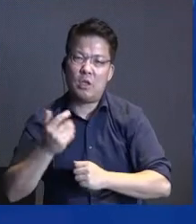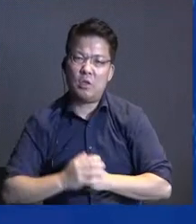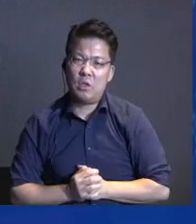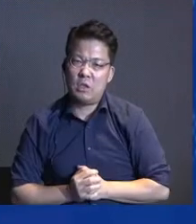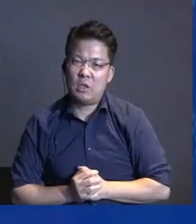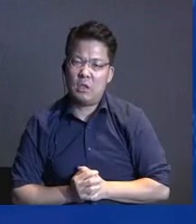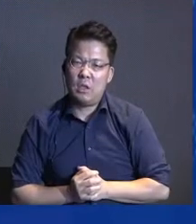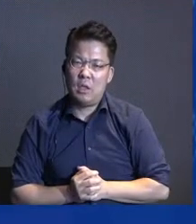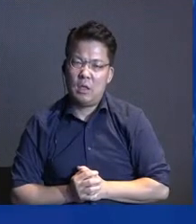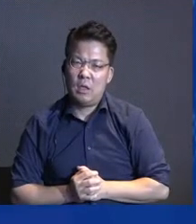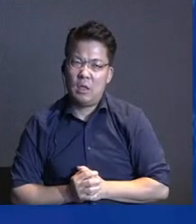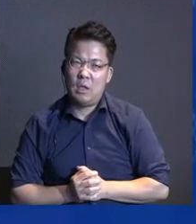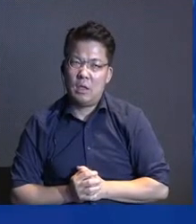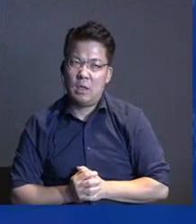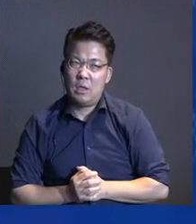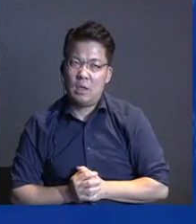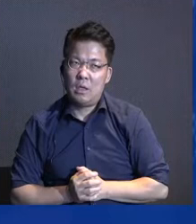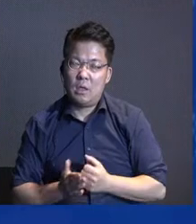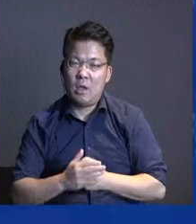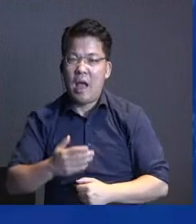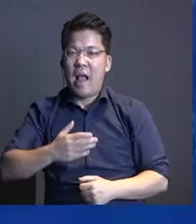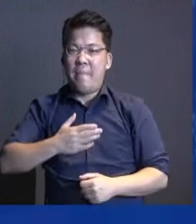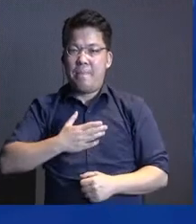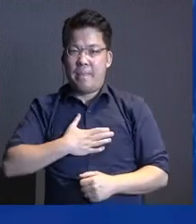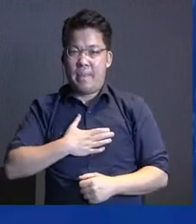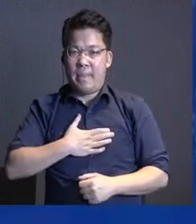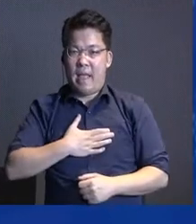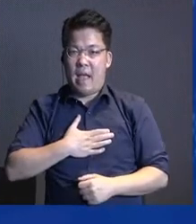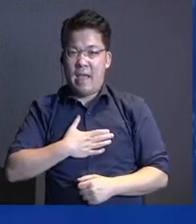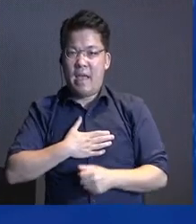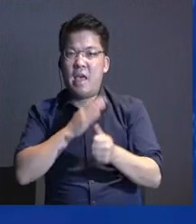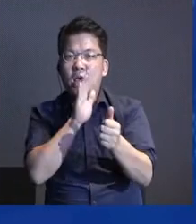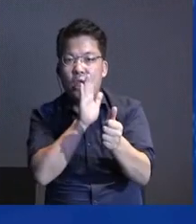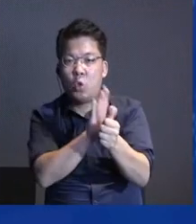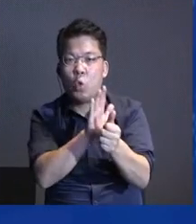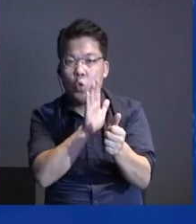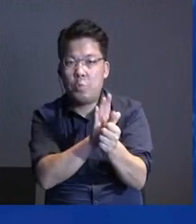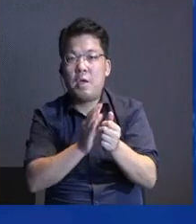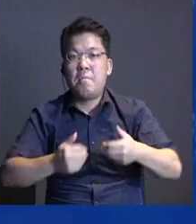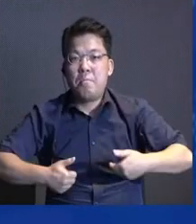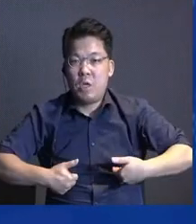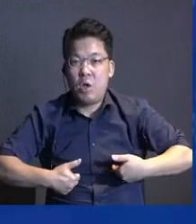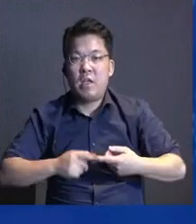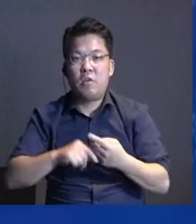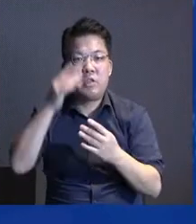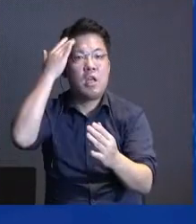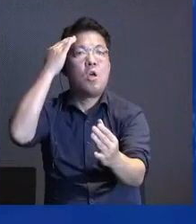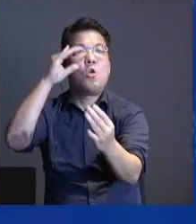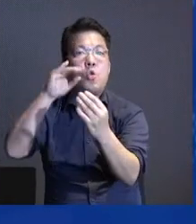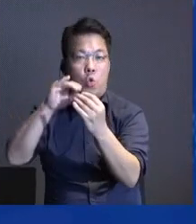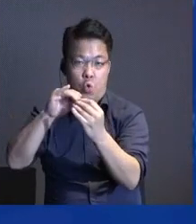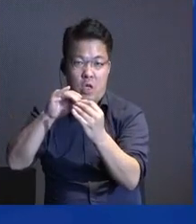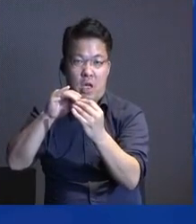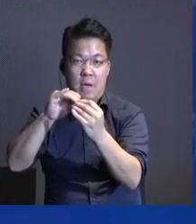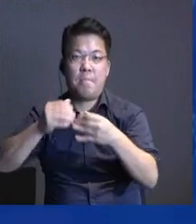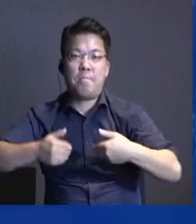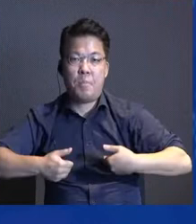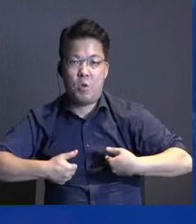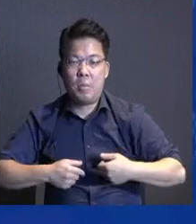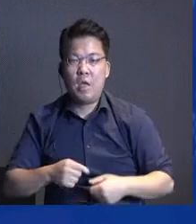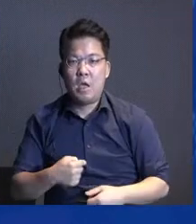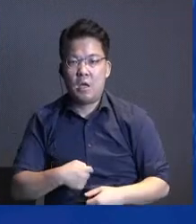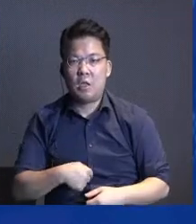I will brief the formation of self-help group. This is the formation process, selection of target